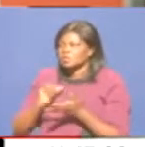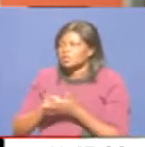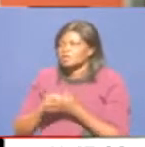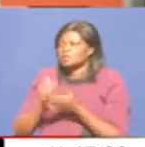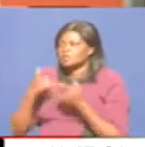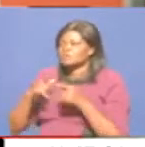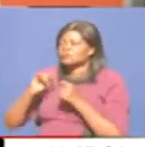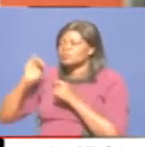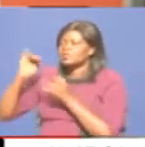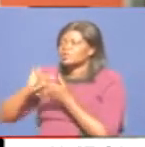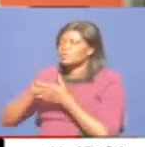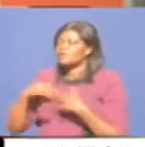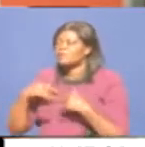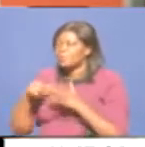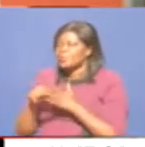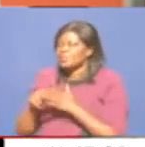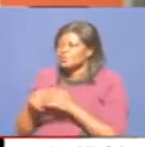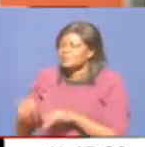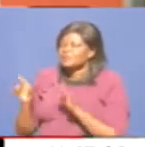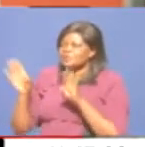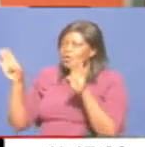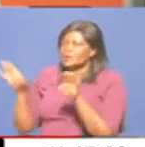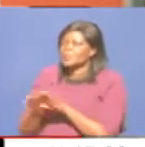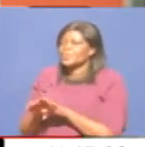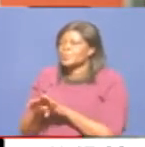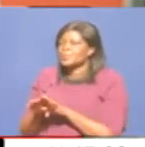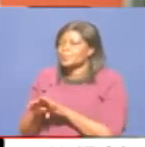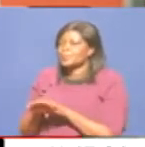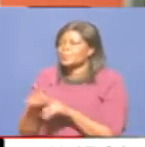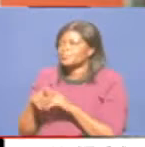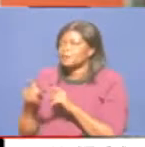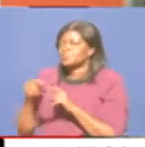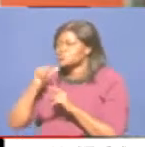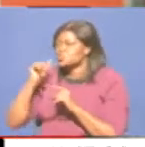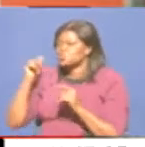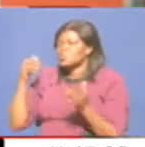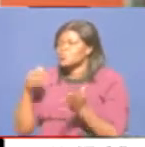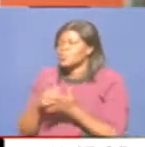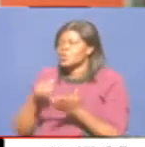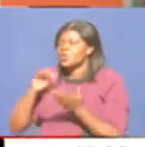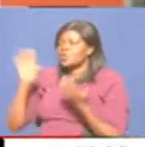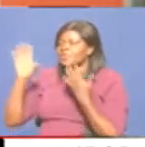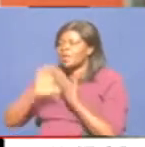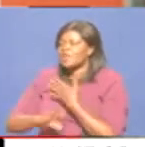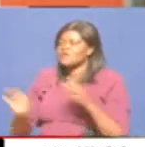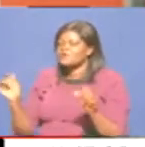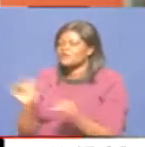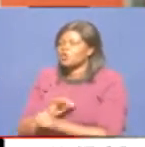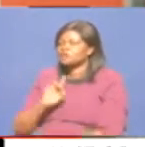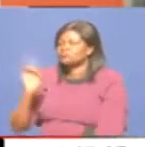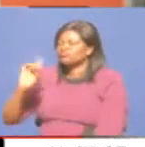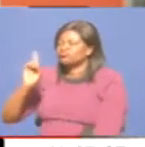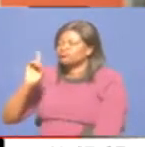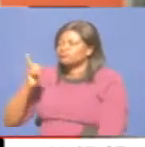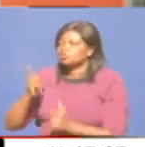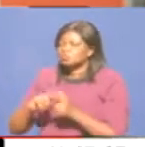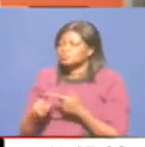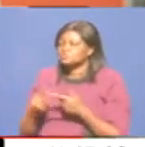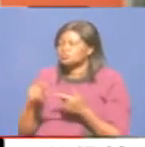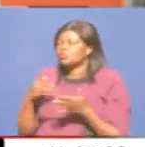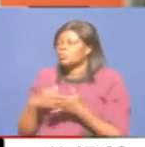have a problem be the ones that will be restricted. But we are not going to just restrict the entire country, and it will come to a halt in terms